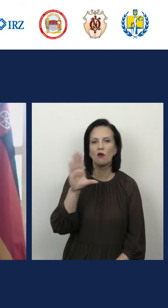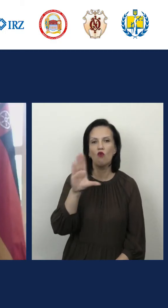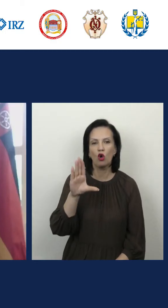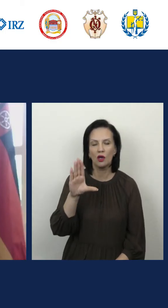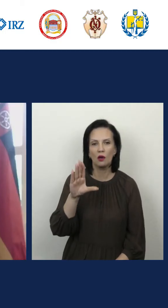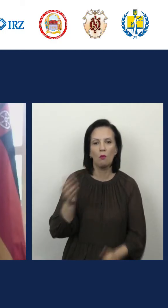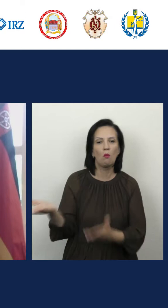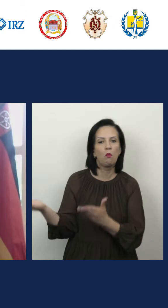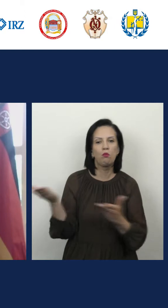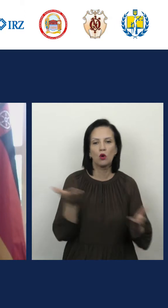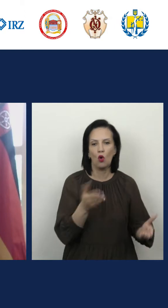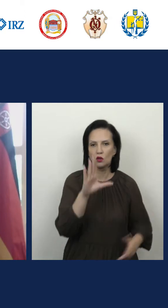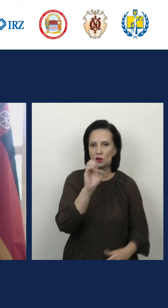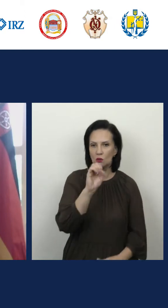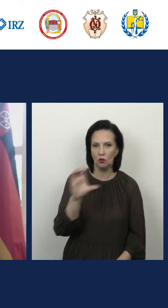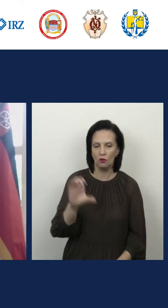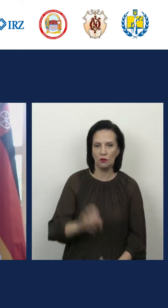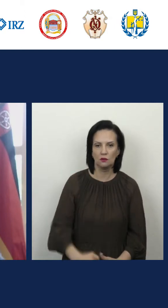Dr. Lars Brucker.